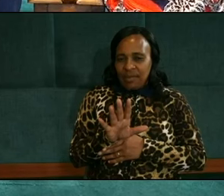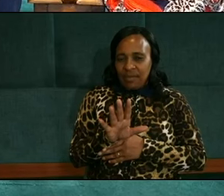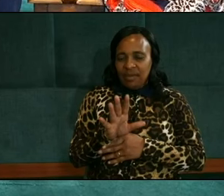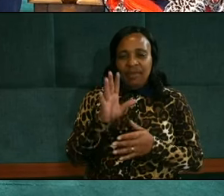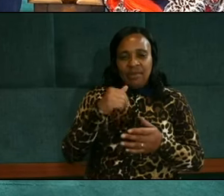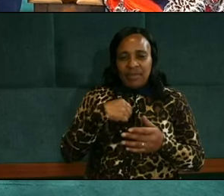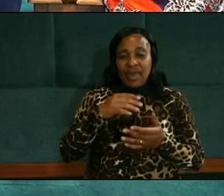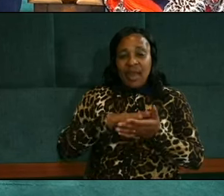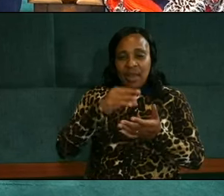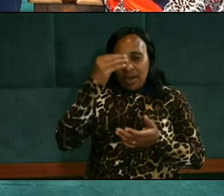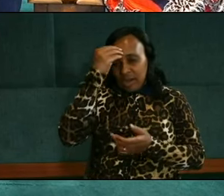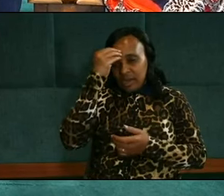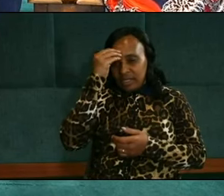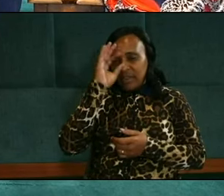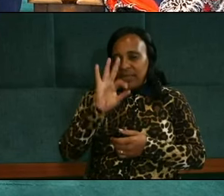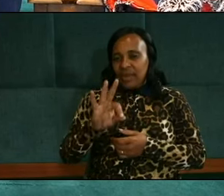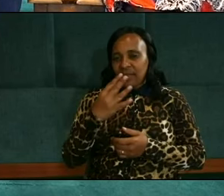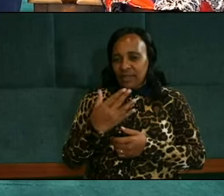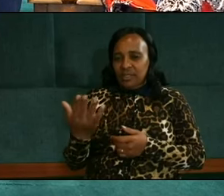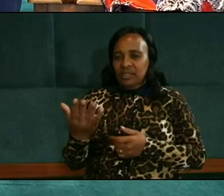5, I learned 3 aspects.